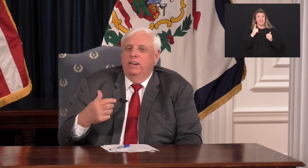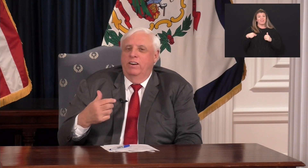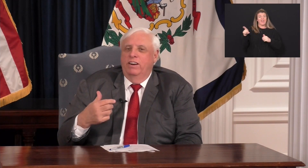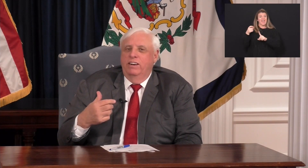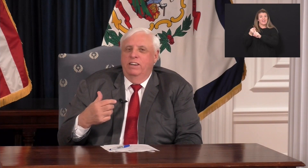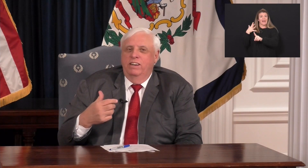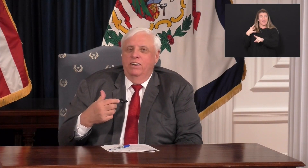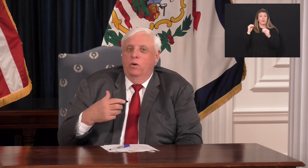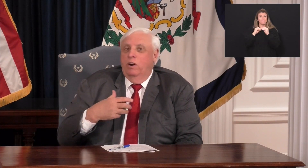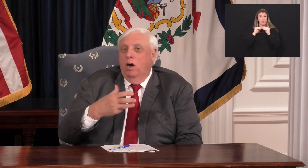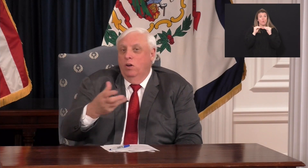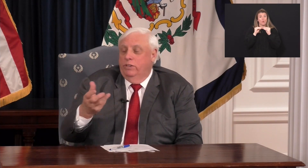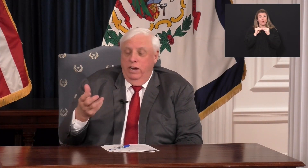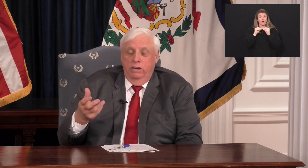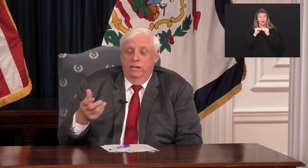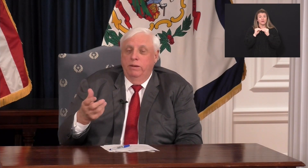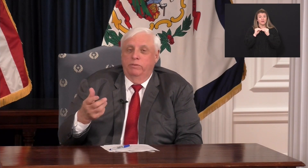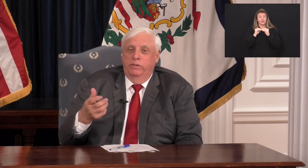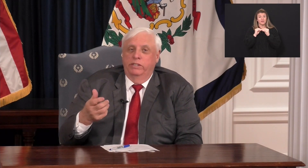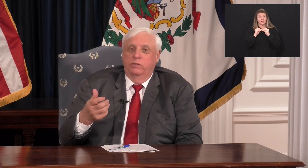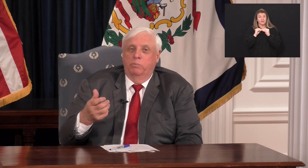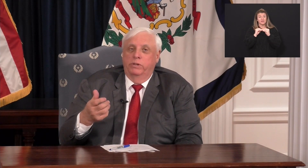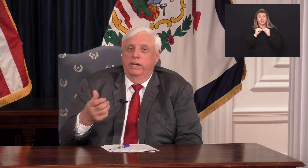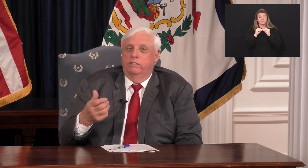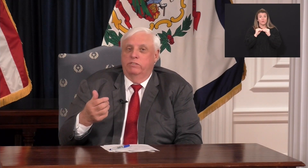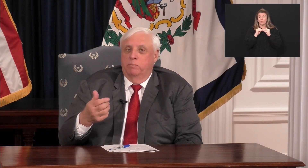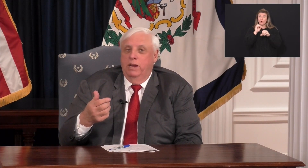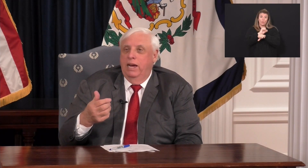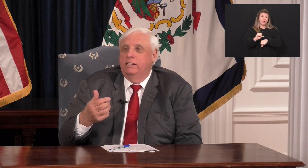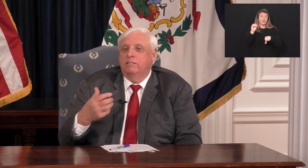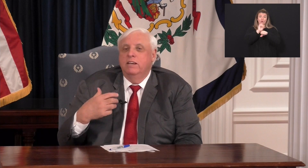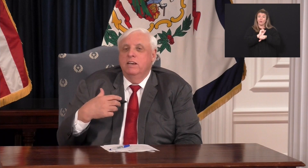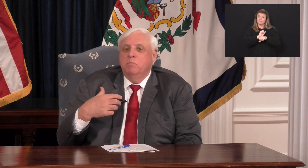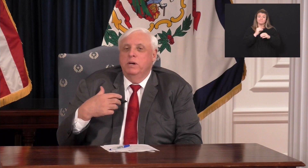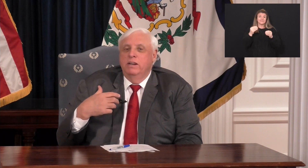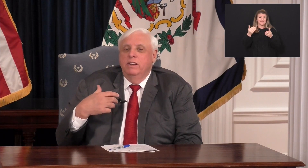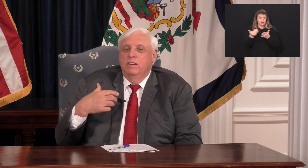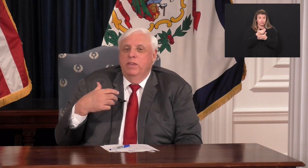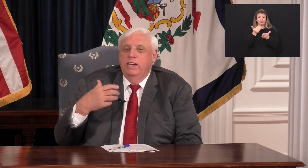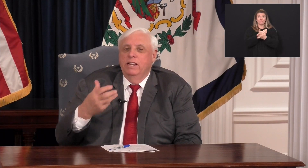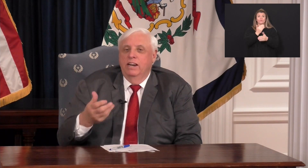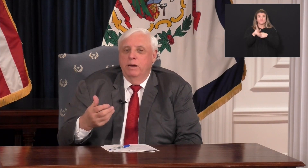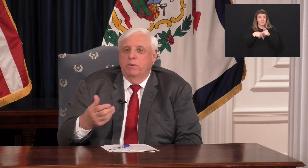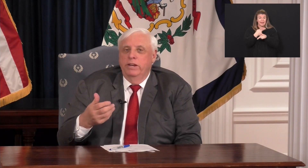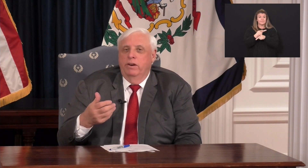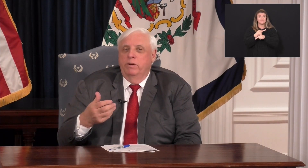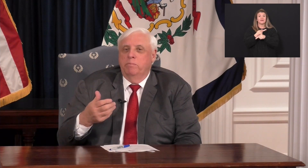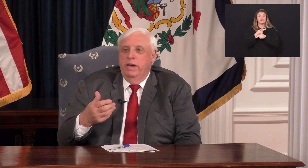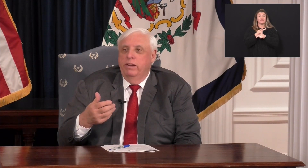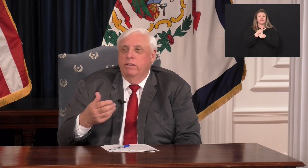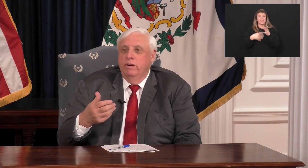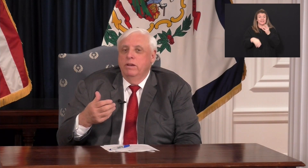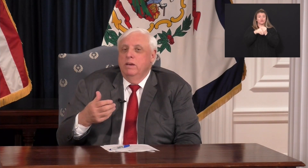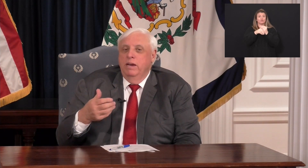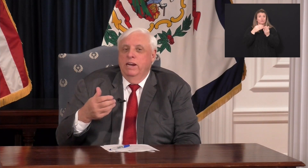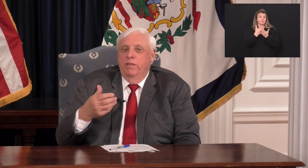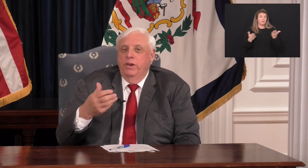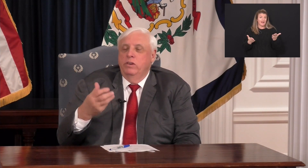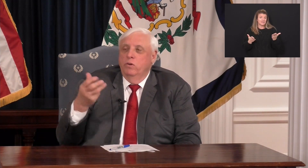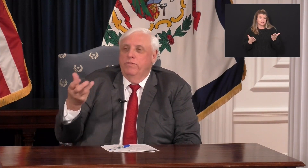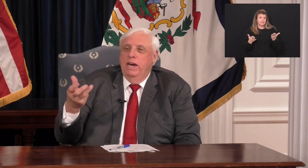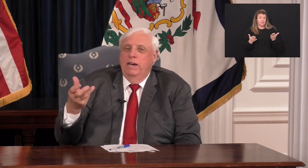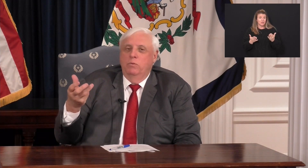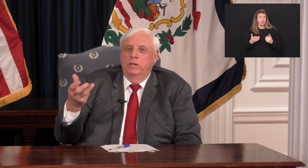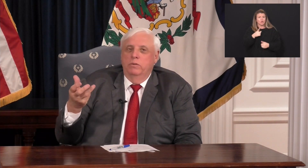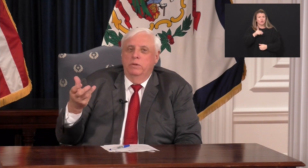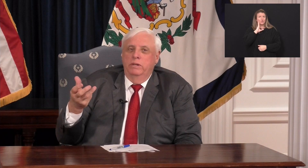elaborate on it, or all types of additional protective supplies, but they can elaborate on it better. And I think